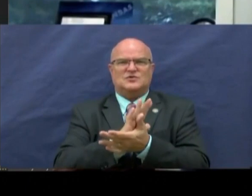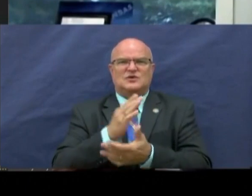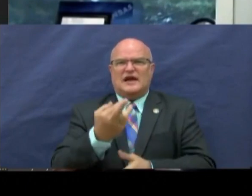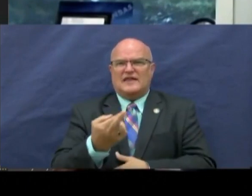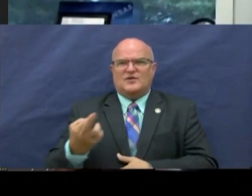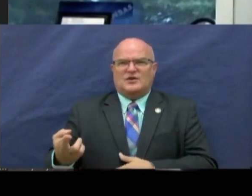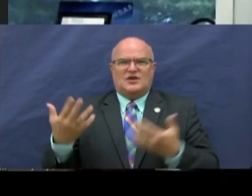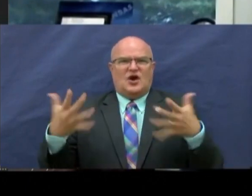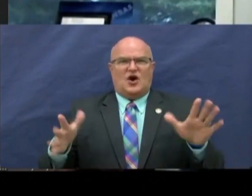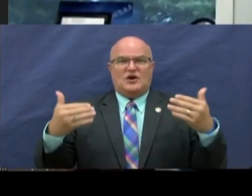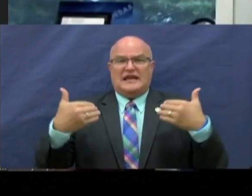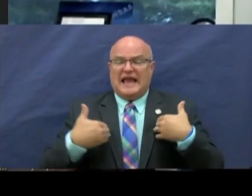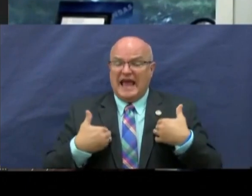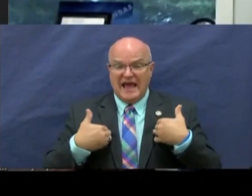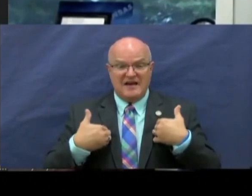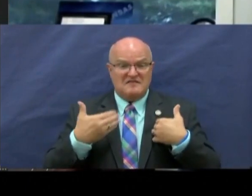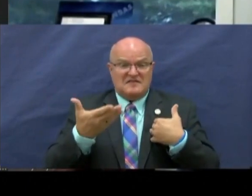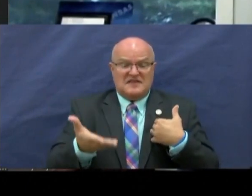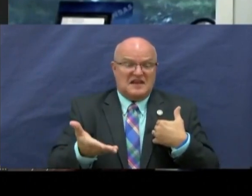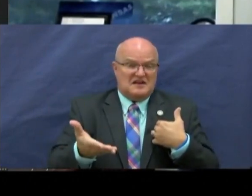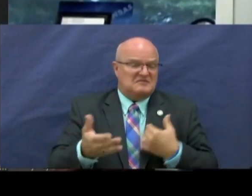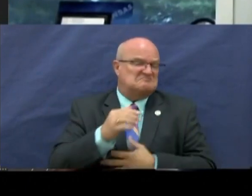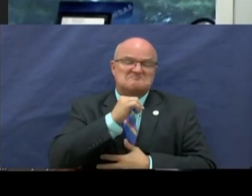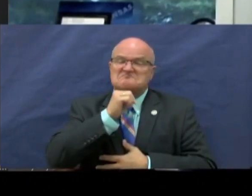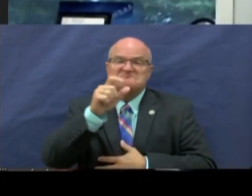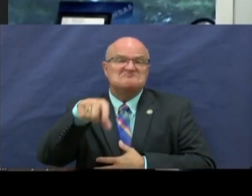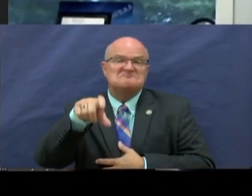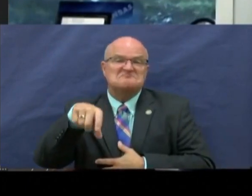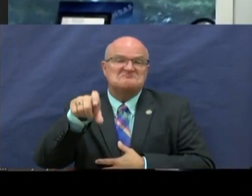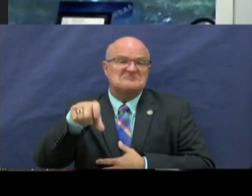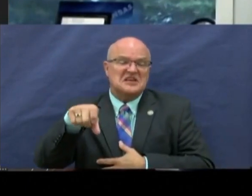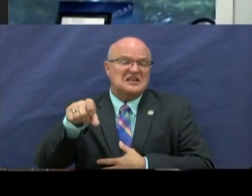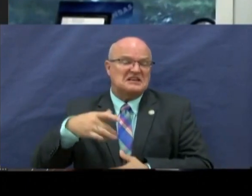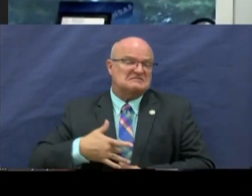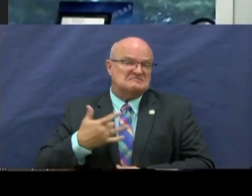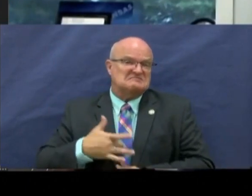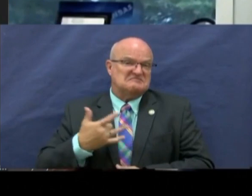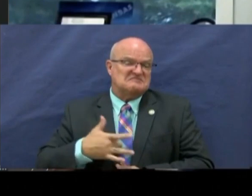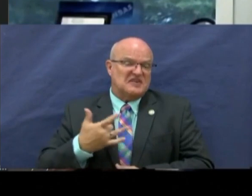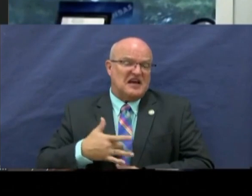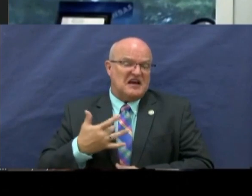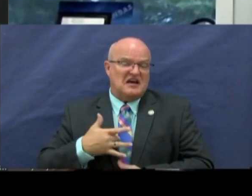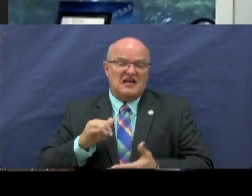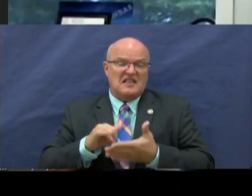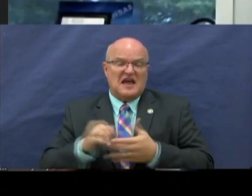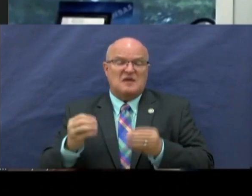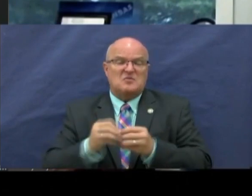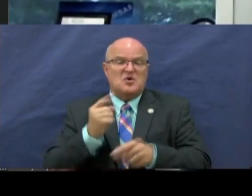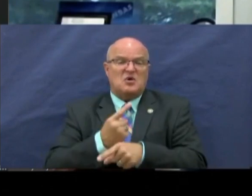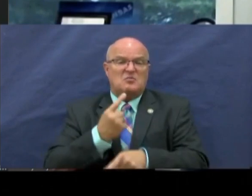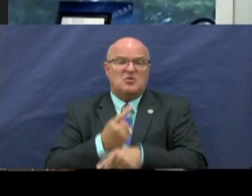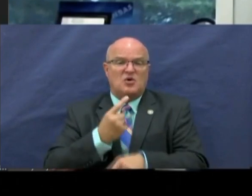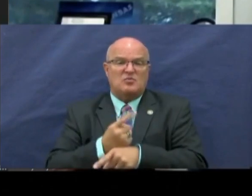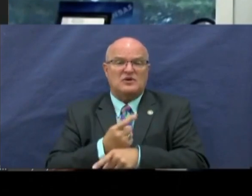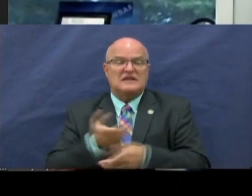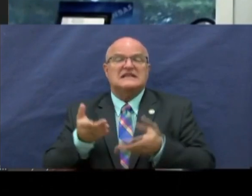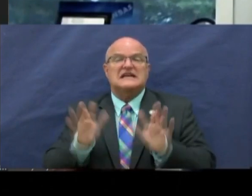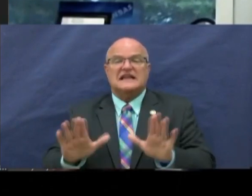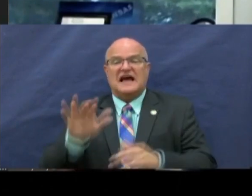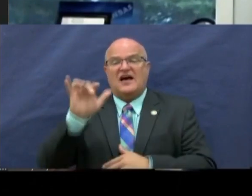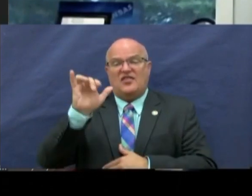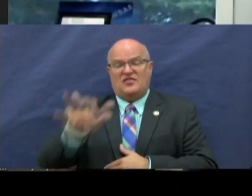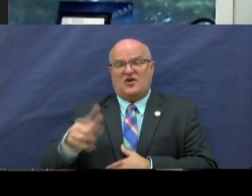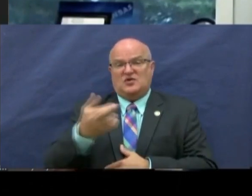resources that they already have available in their area, he felt and his board felt that it was more appropriate to allow those